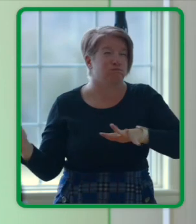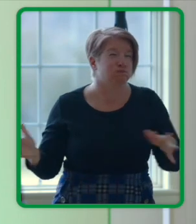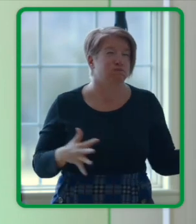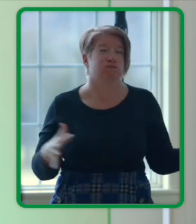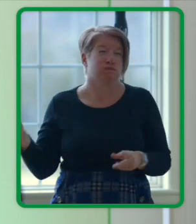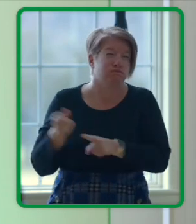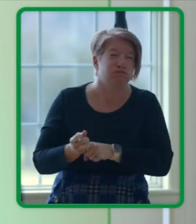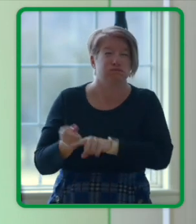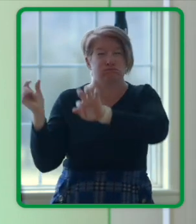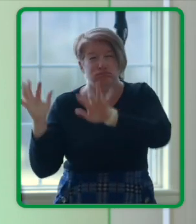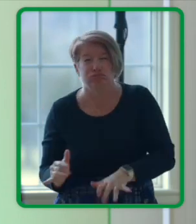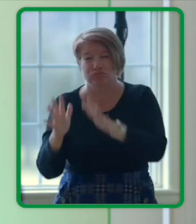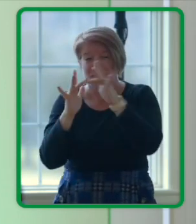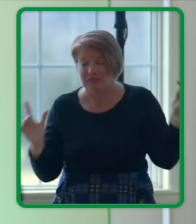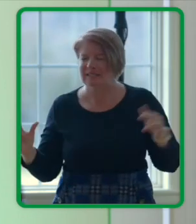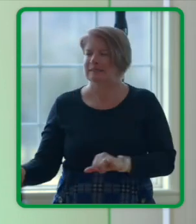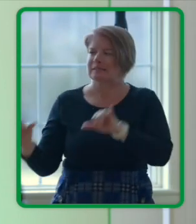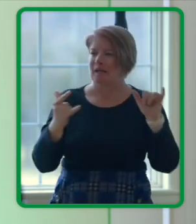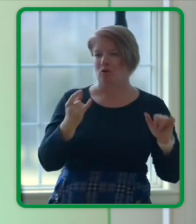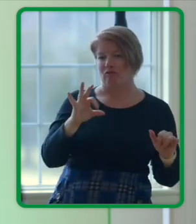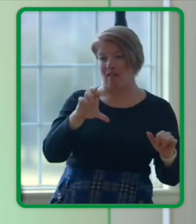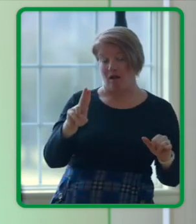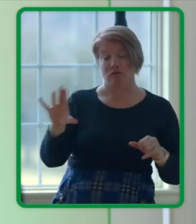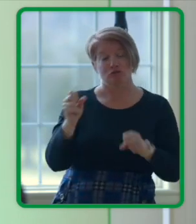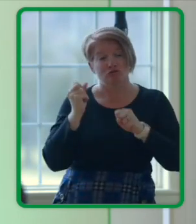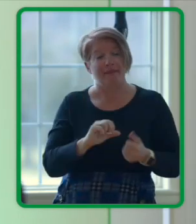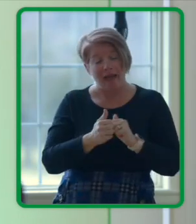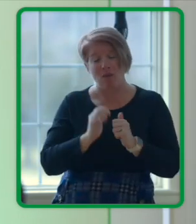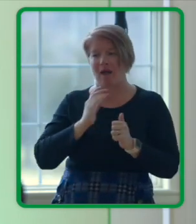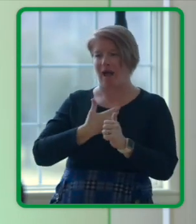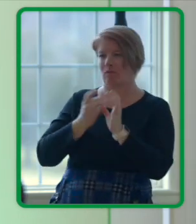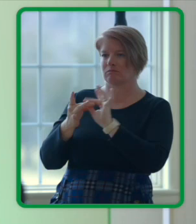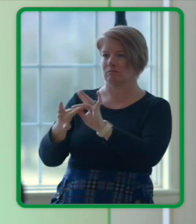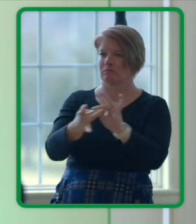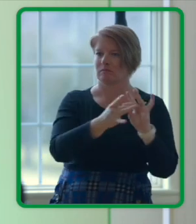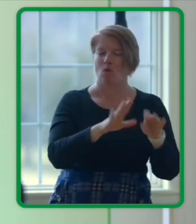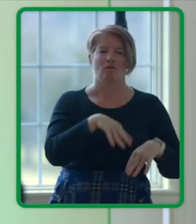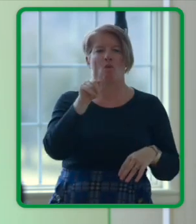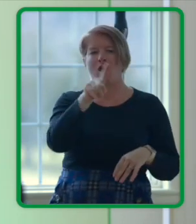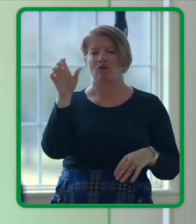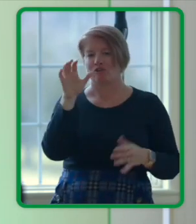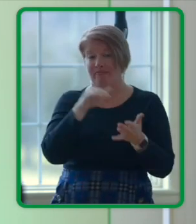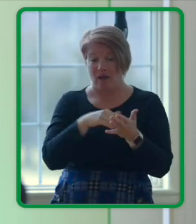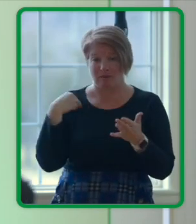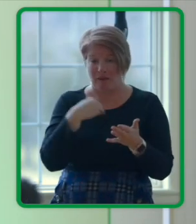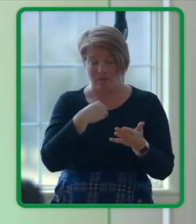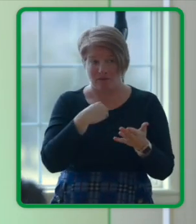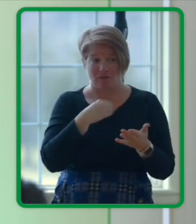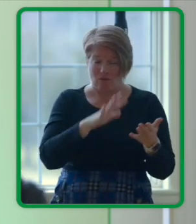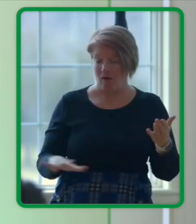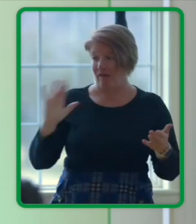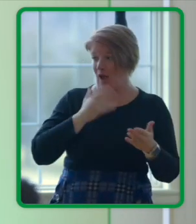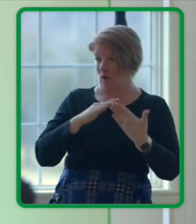same way, Greylock draws its strength from the deep connections between our more than 100,000 members across the entire